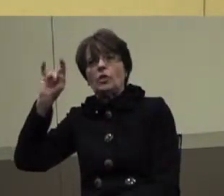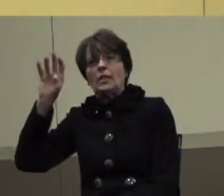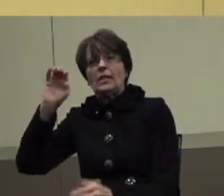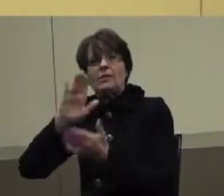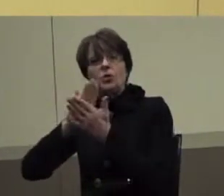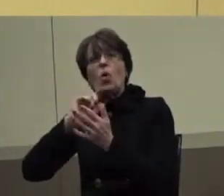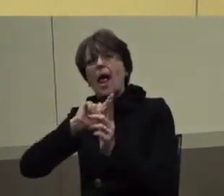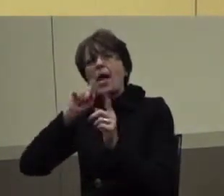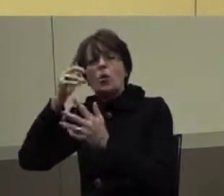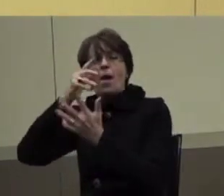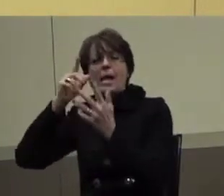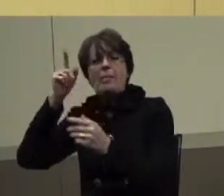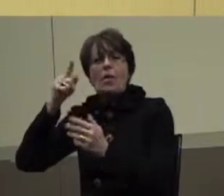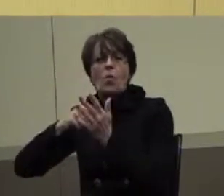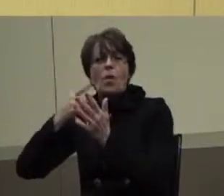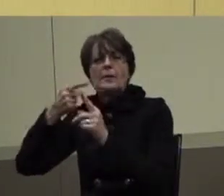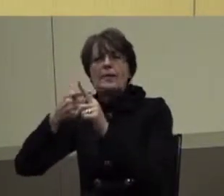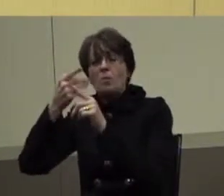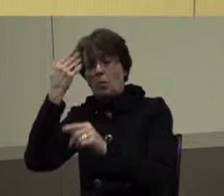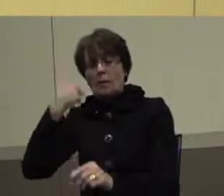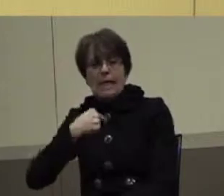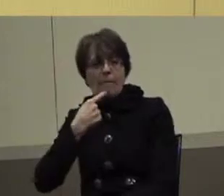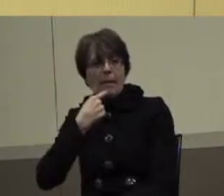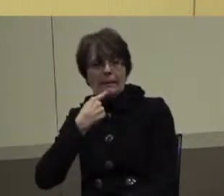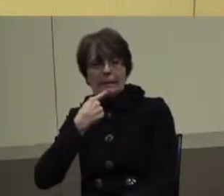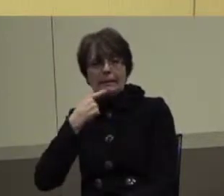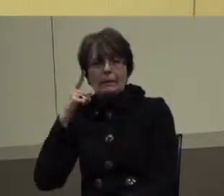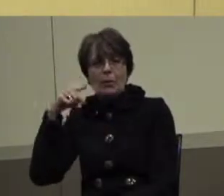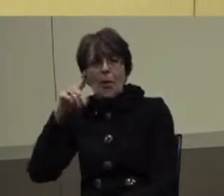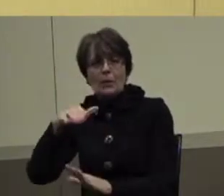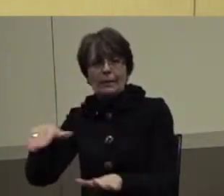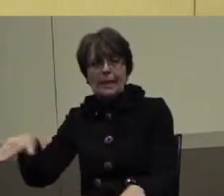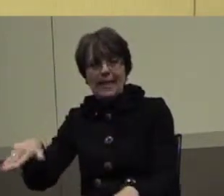at once a month just because I miss those kids.